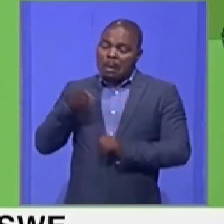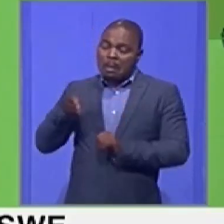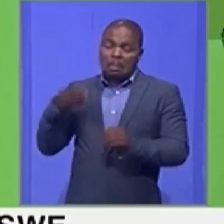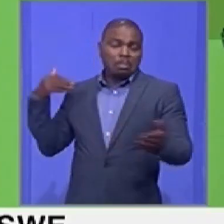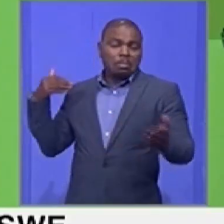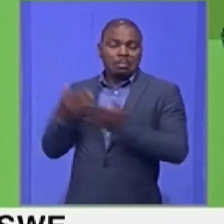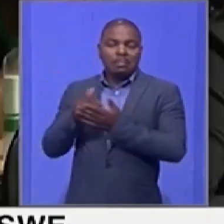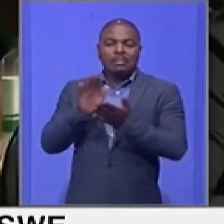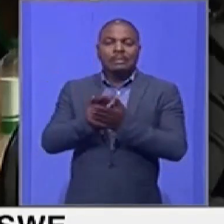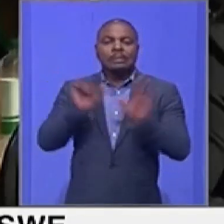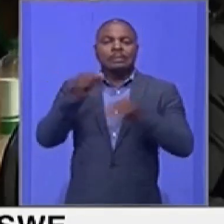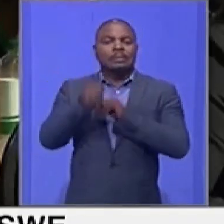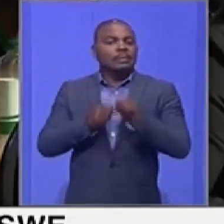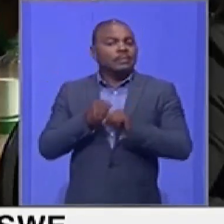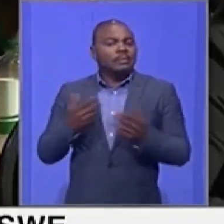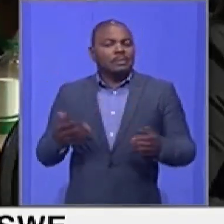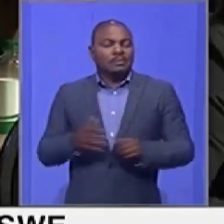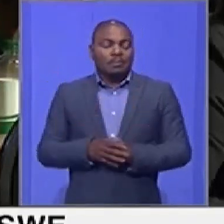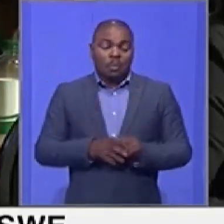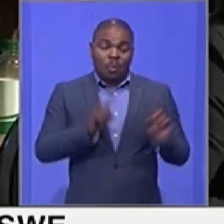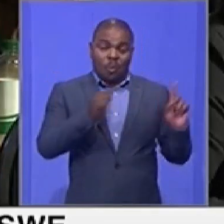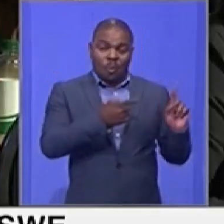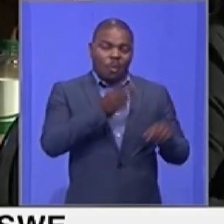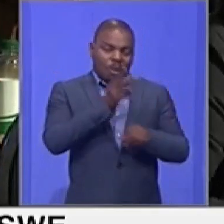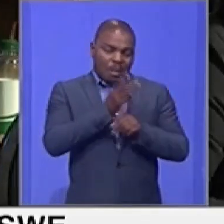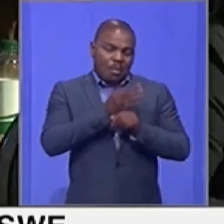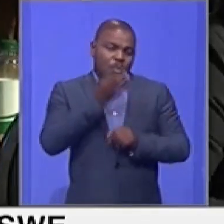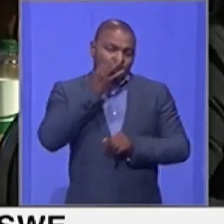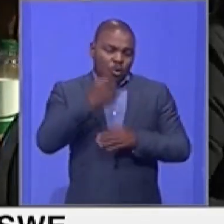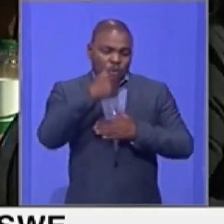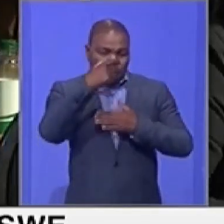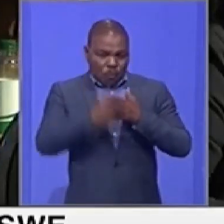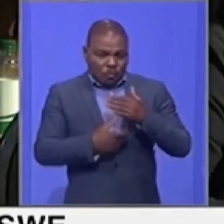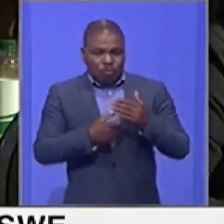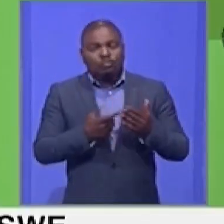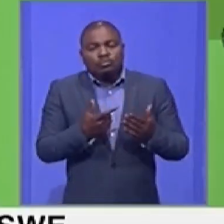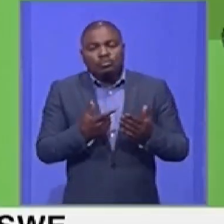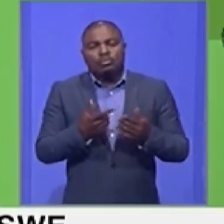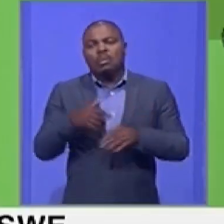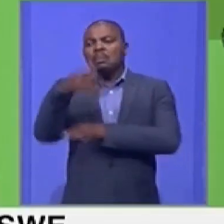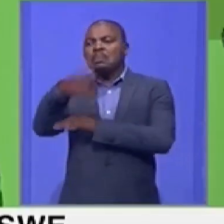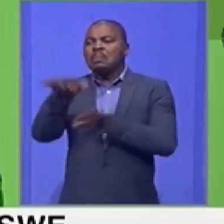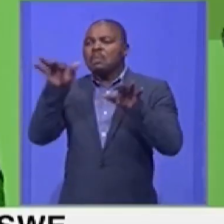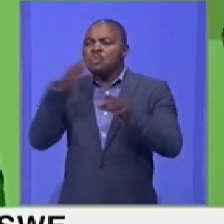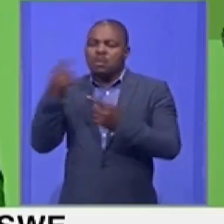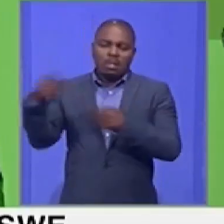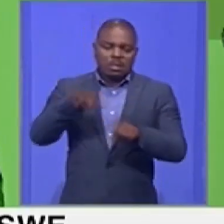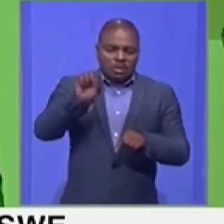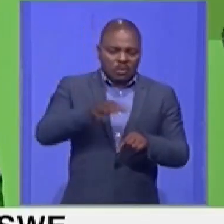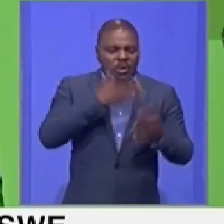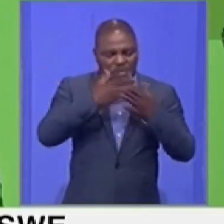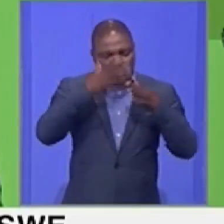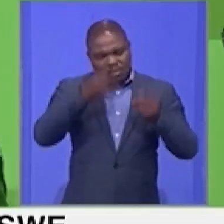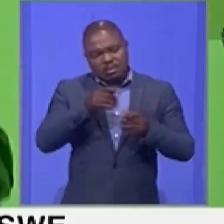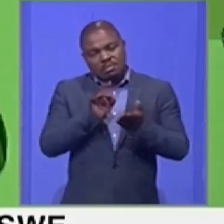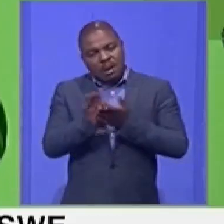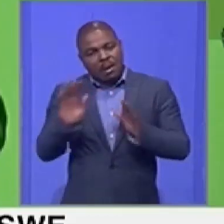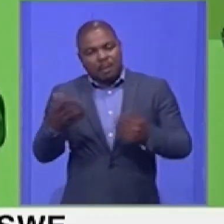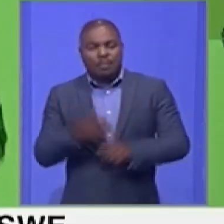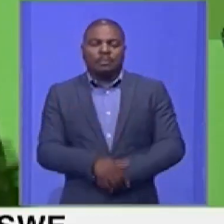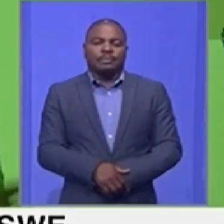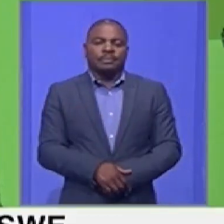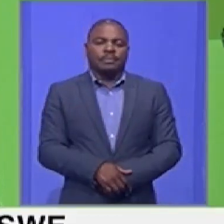16 years. Gape Mashaba a re conference ga e tshabe go tla ka tharabololo ya bafudugedi ba ba seng ka fa molaong.